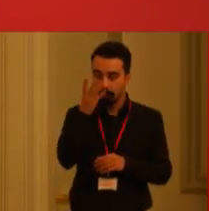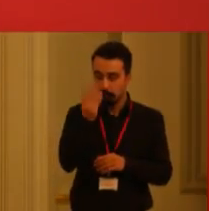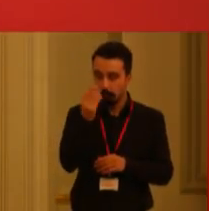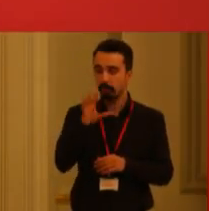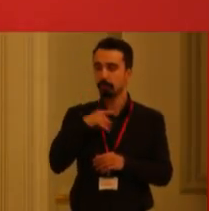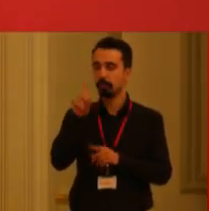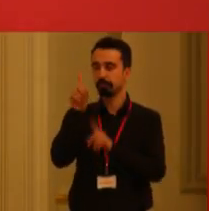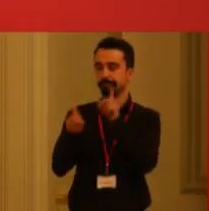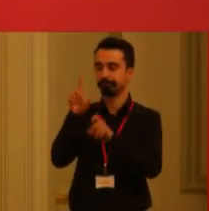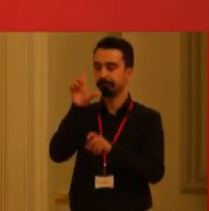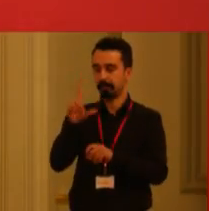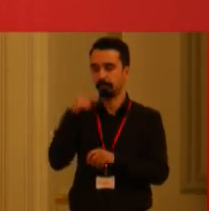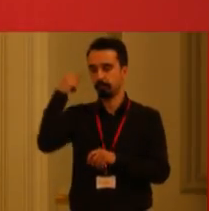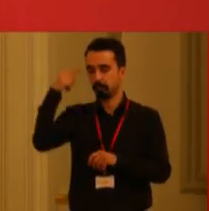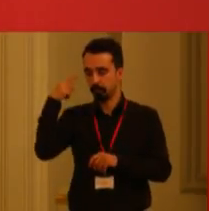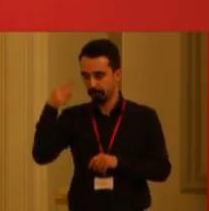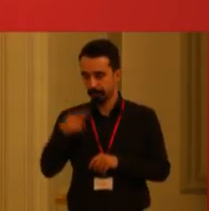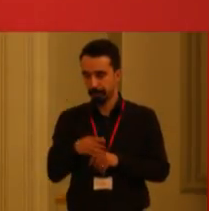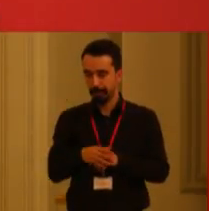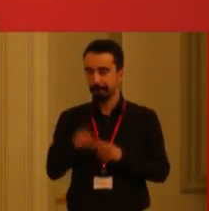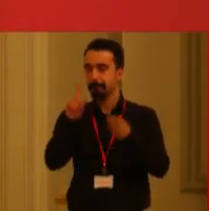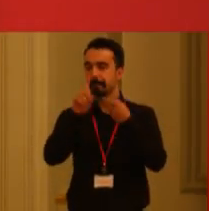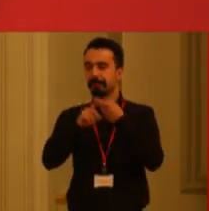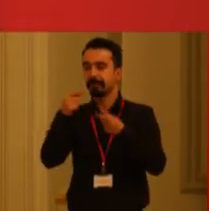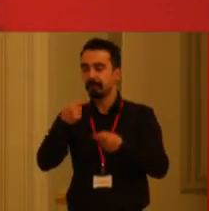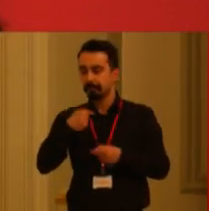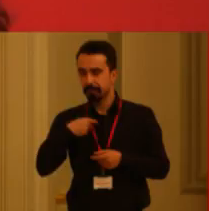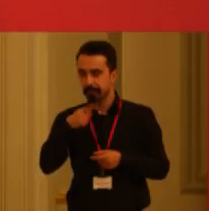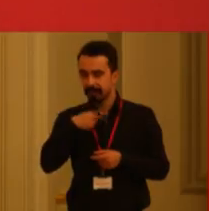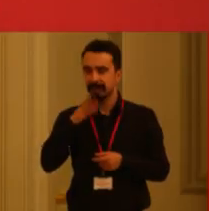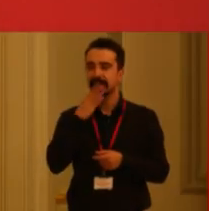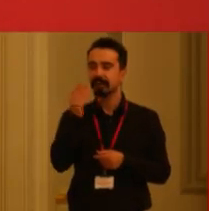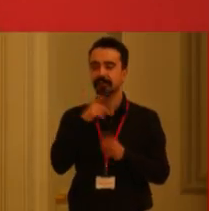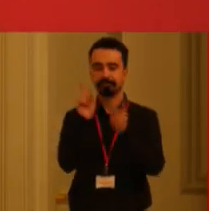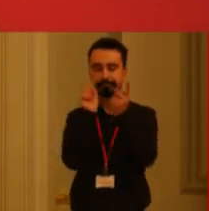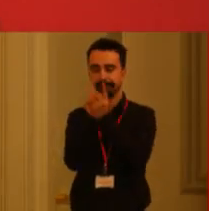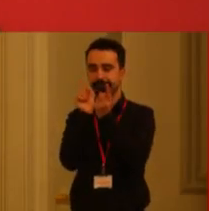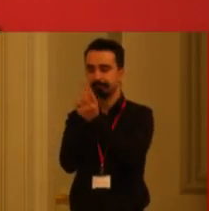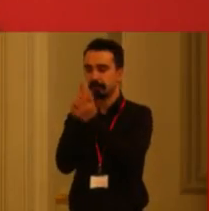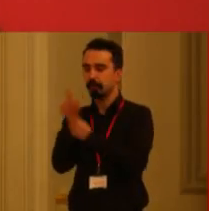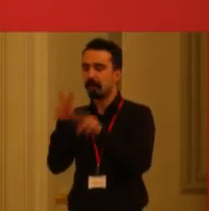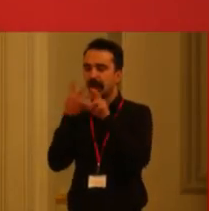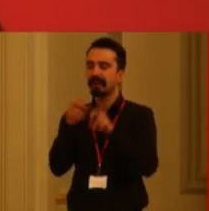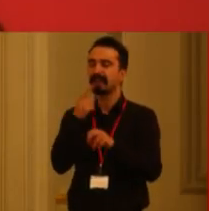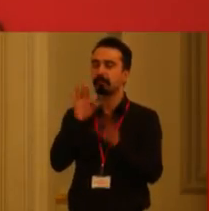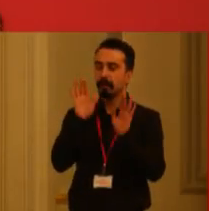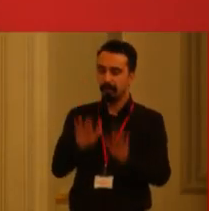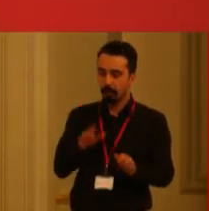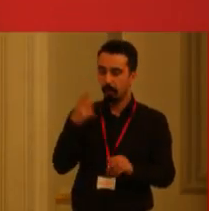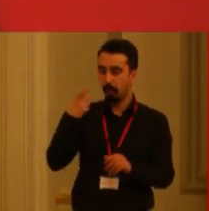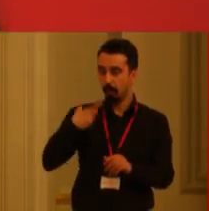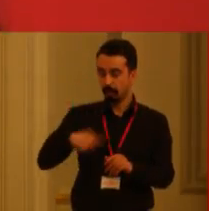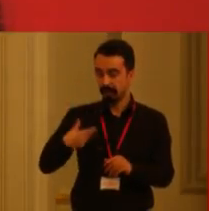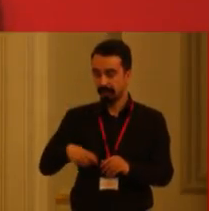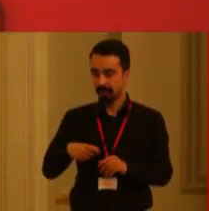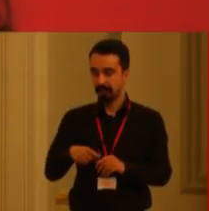do these young people find the opportunity to reflect themselves as they are? I'm not going to talk about this